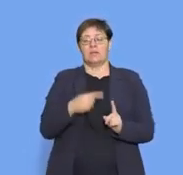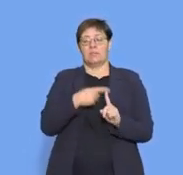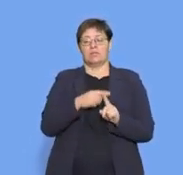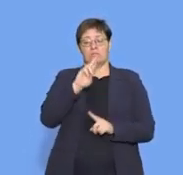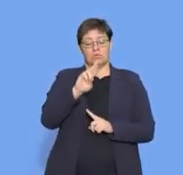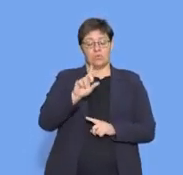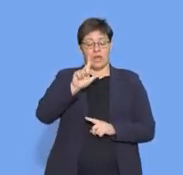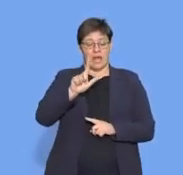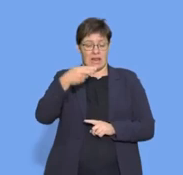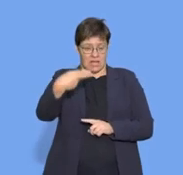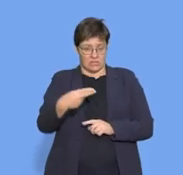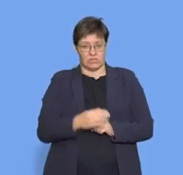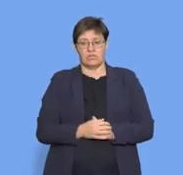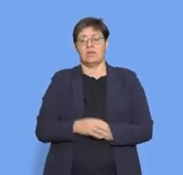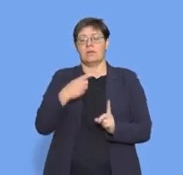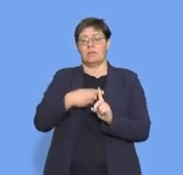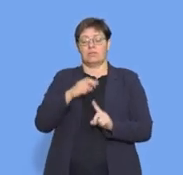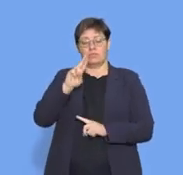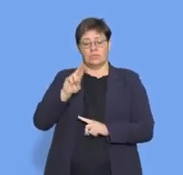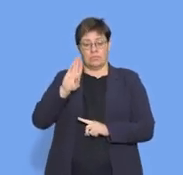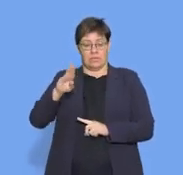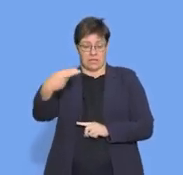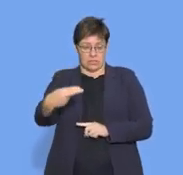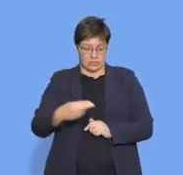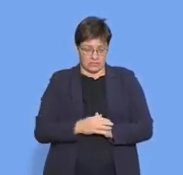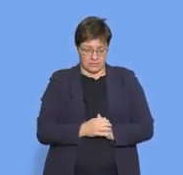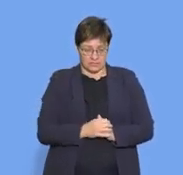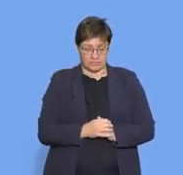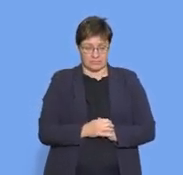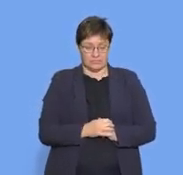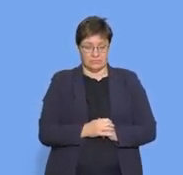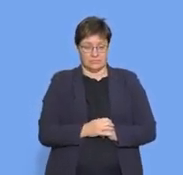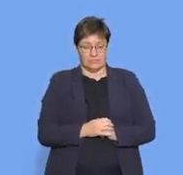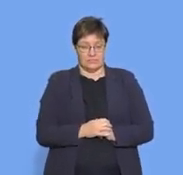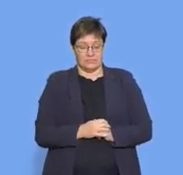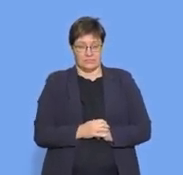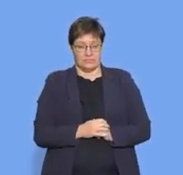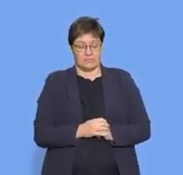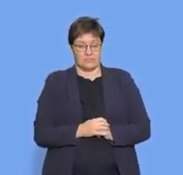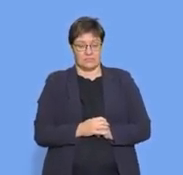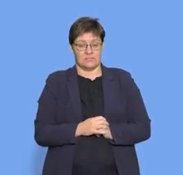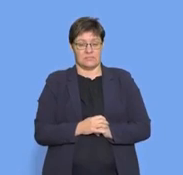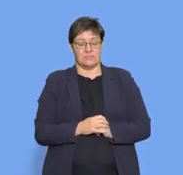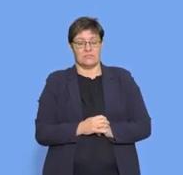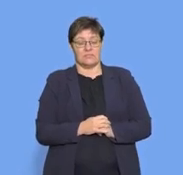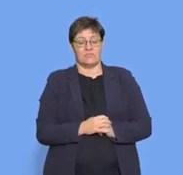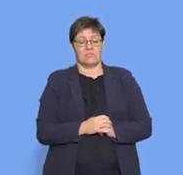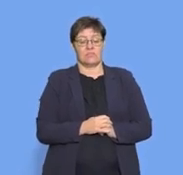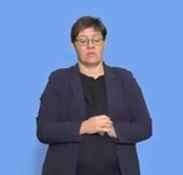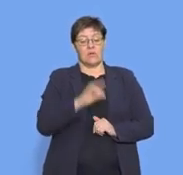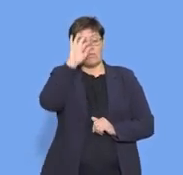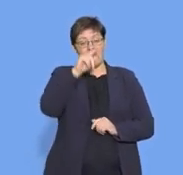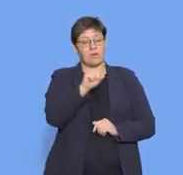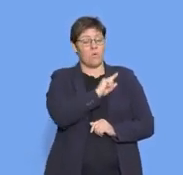length times breadth plus 2 times length times height plus 2 times breadth times height.